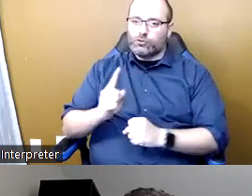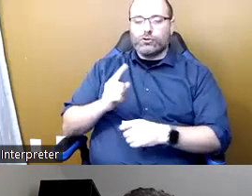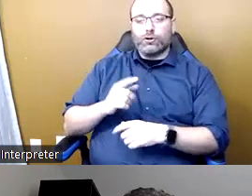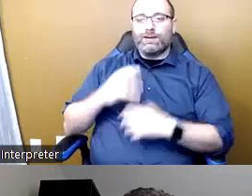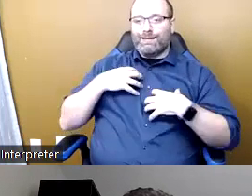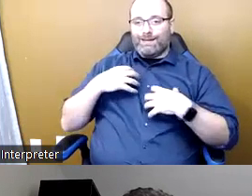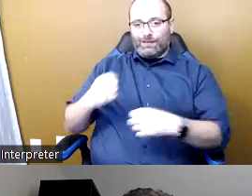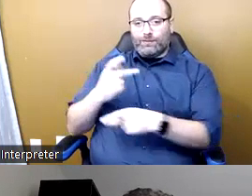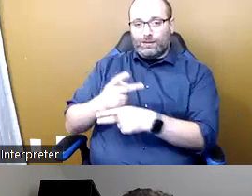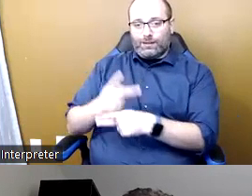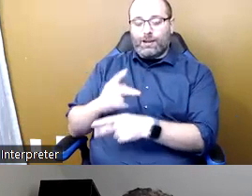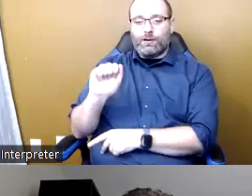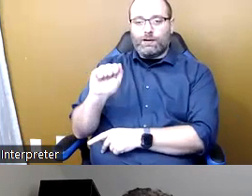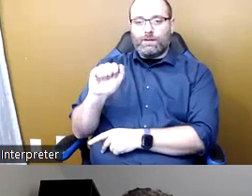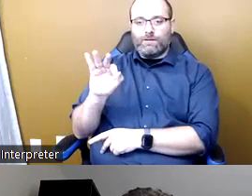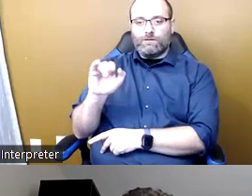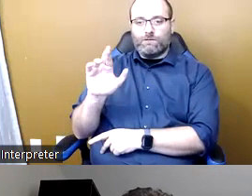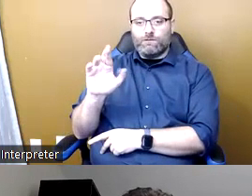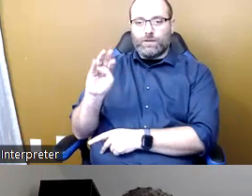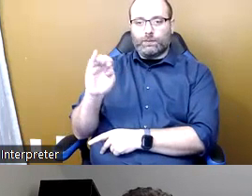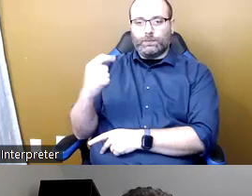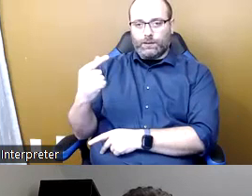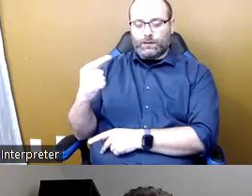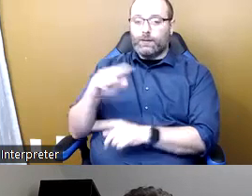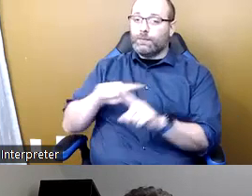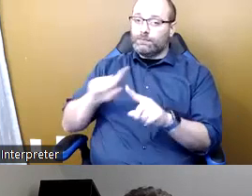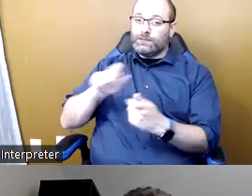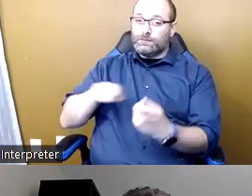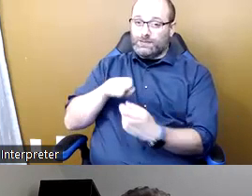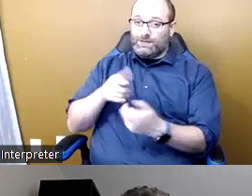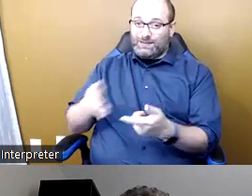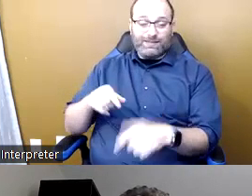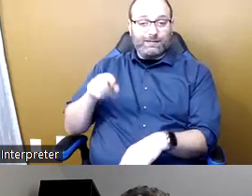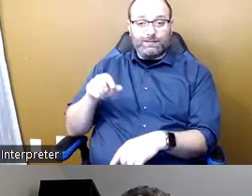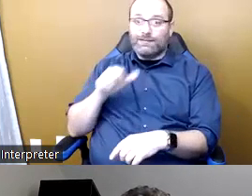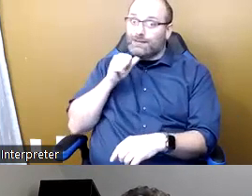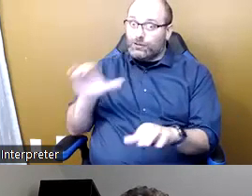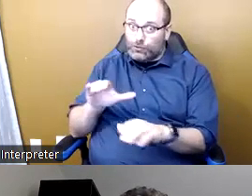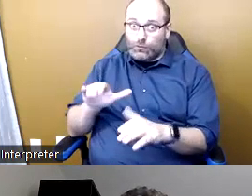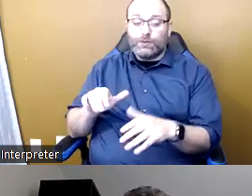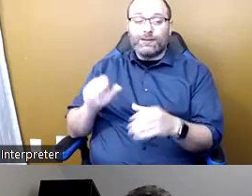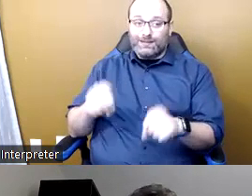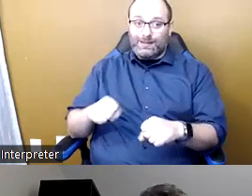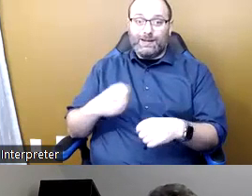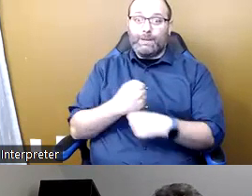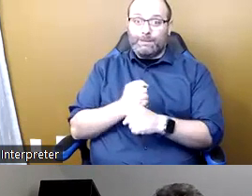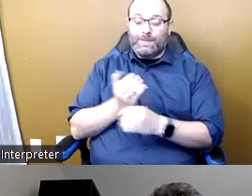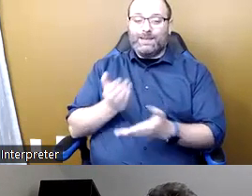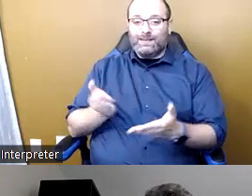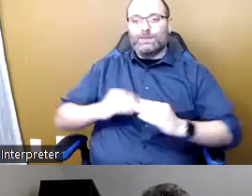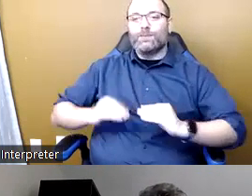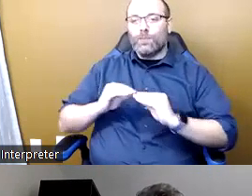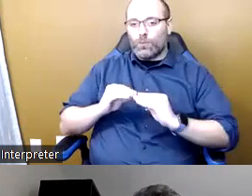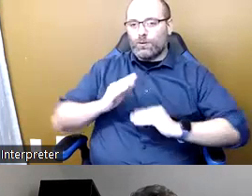are some things that can be specifically not done to make care more comfortable